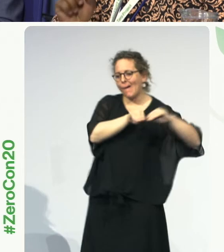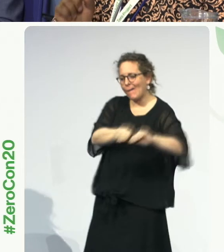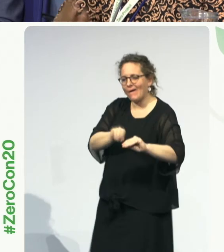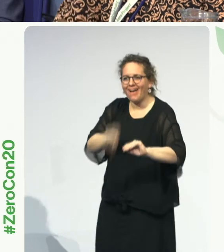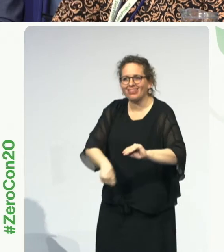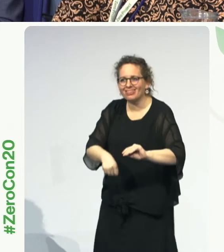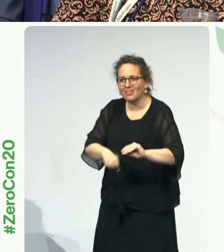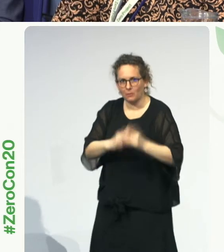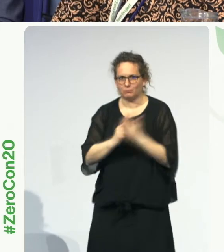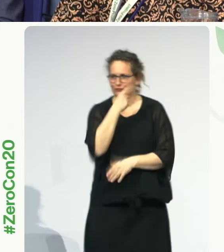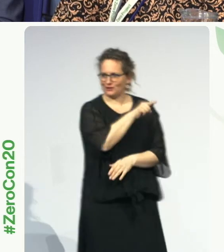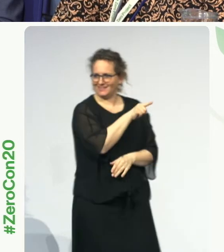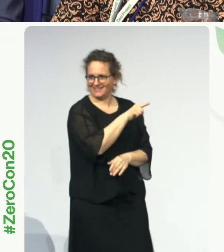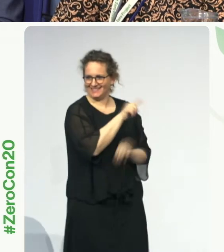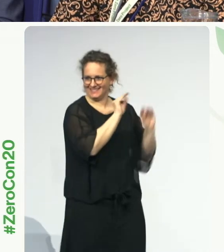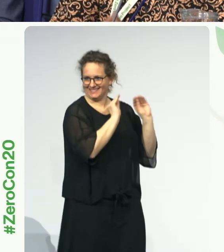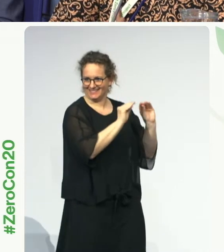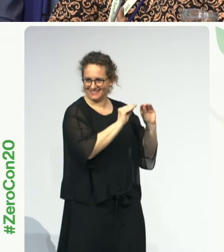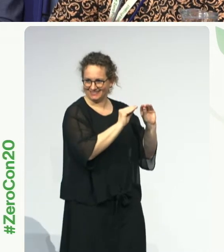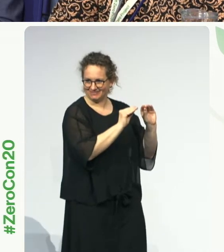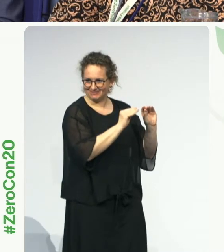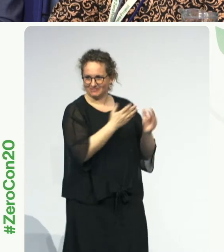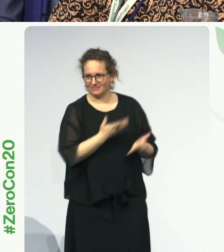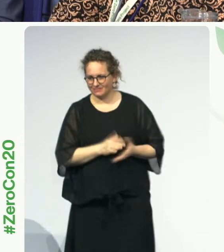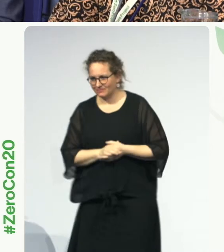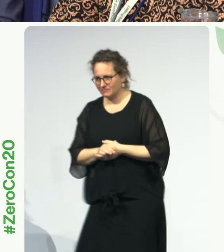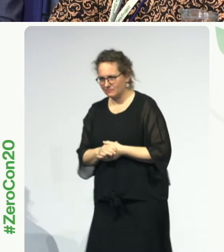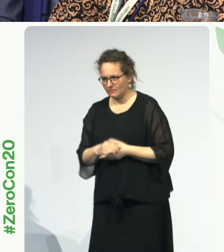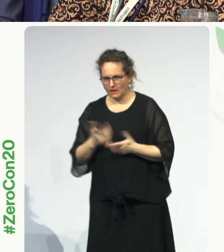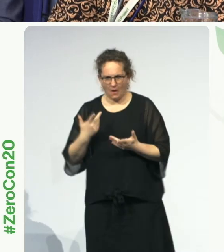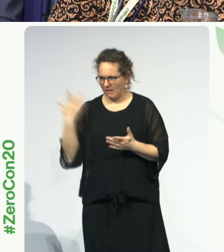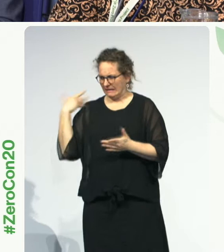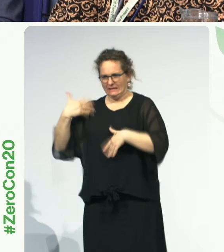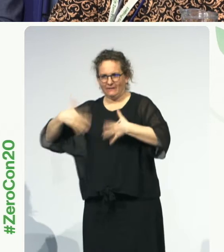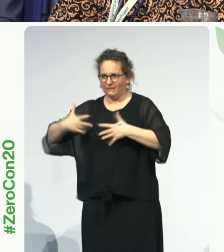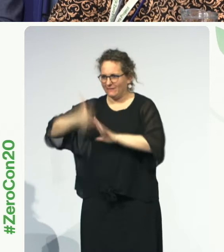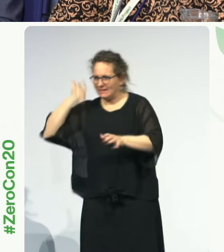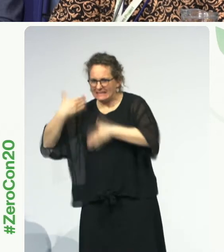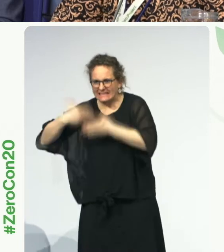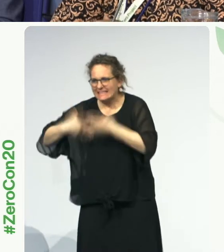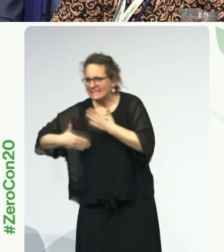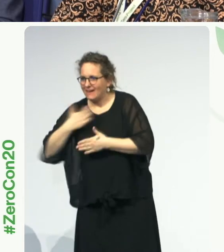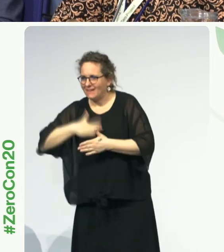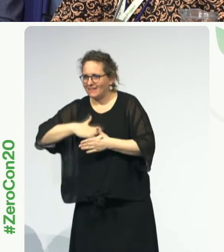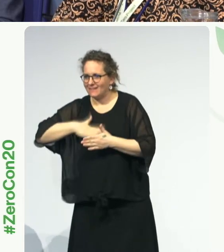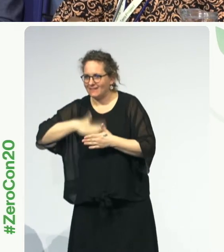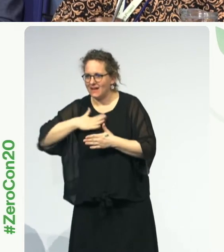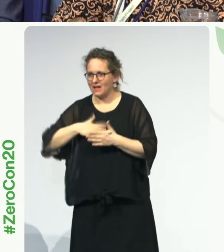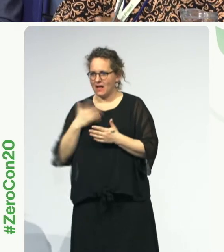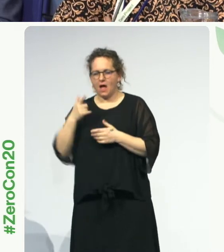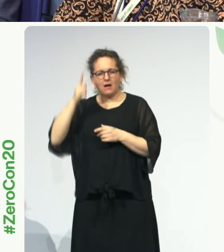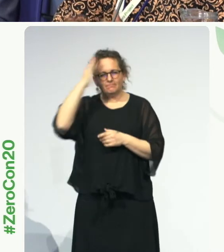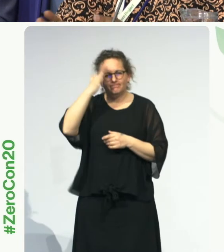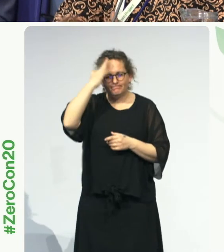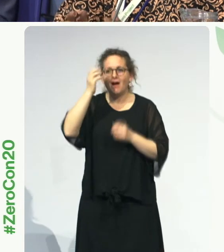the first approach that was used was a cascading model whereby a